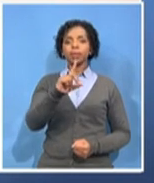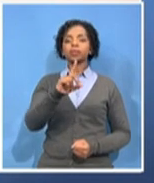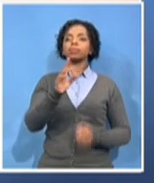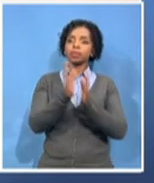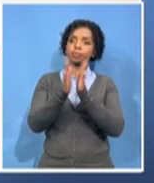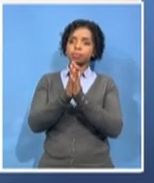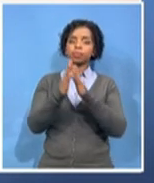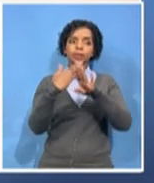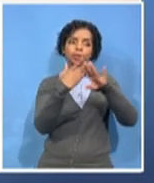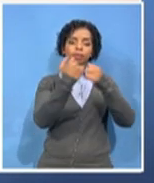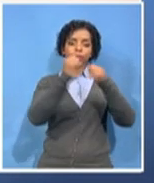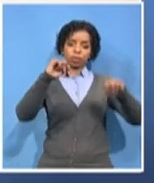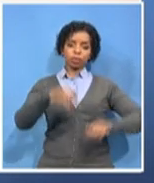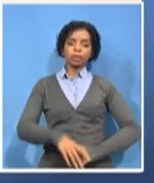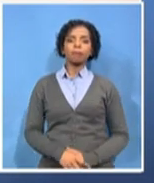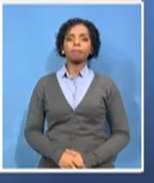has been opened?